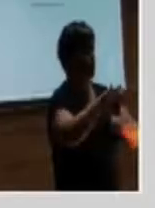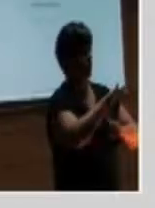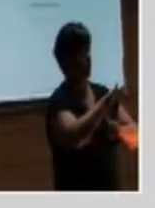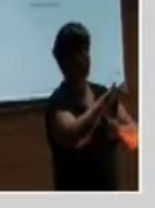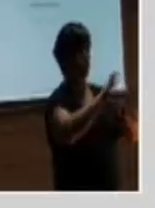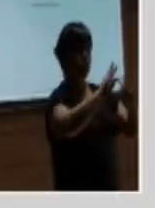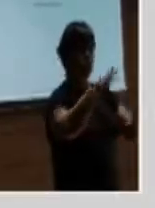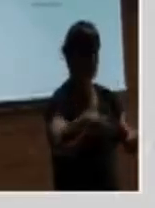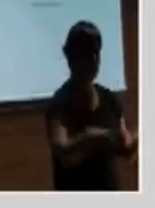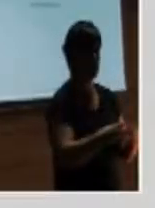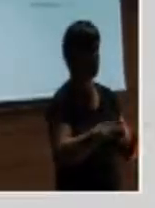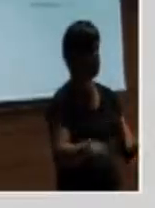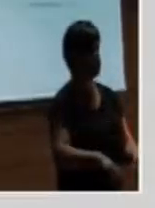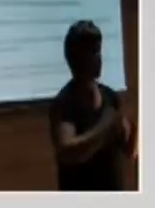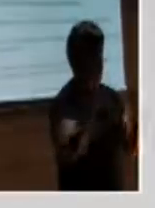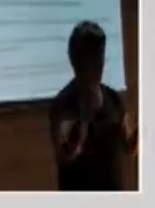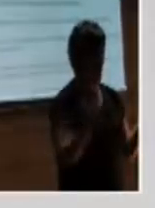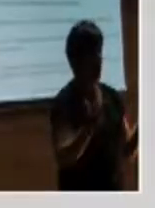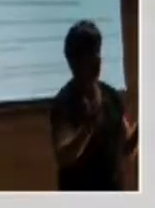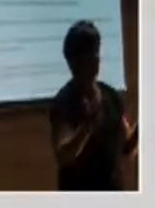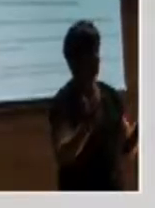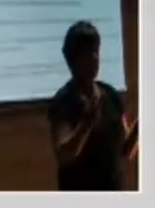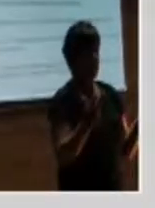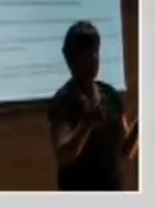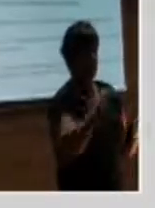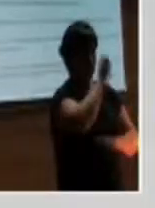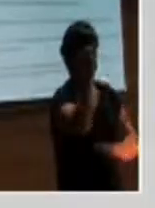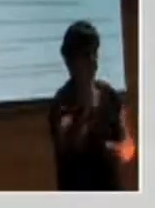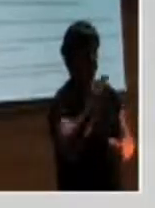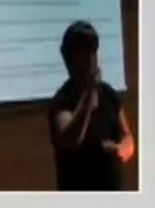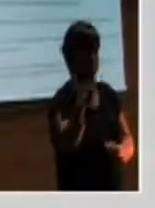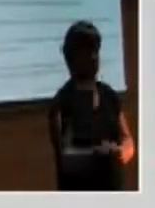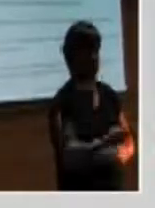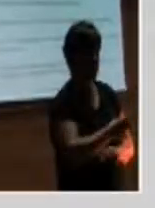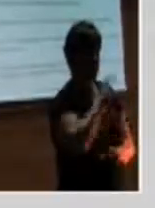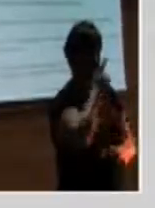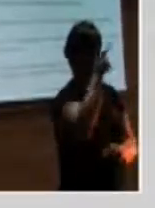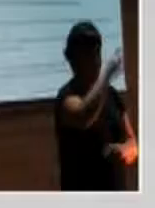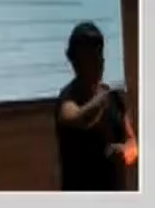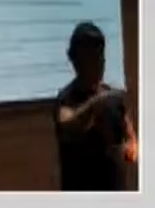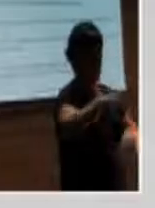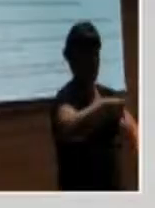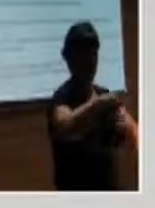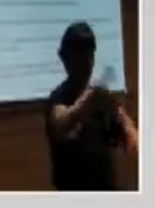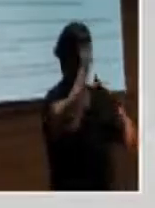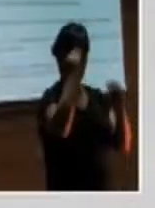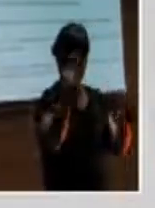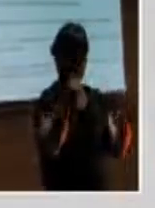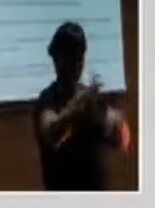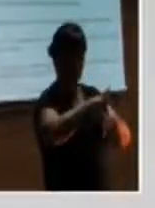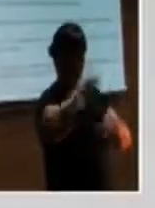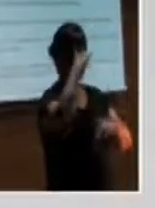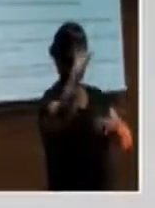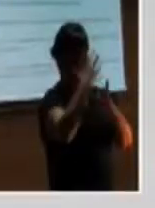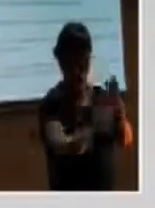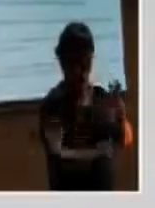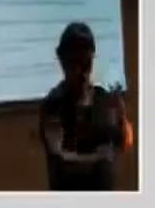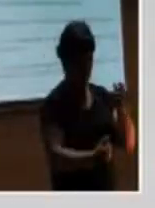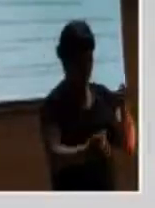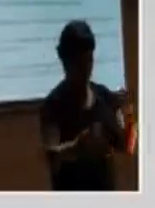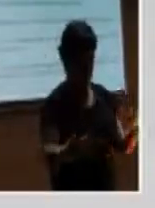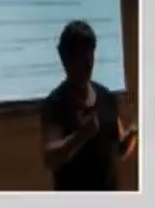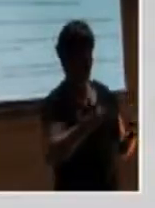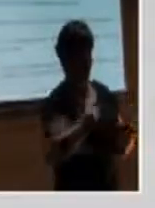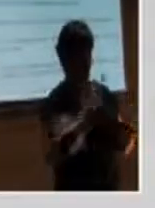with dementia and the elderly. So first, a little introduction to what my company does. We